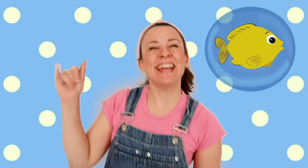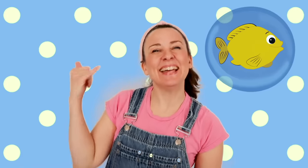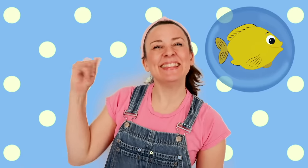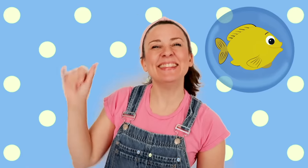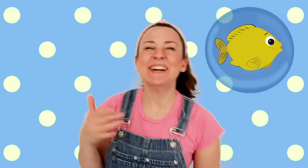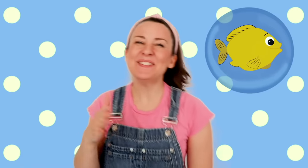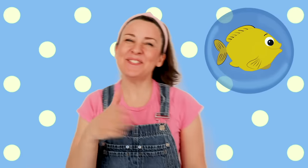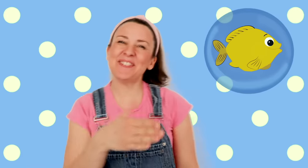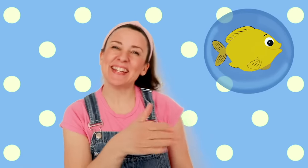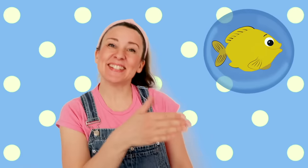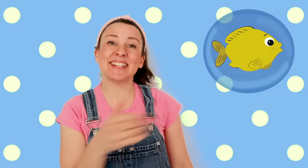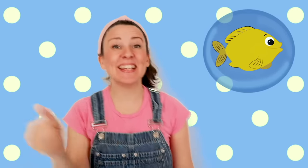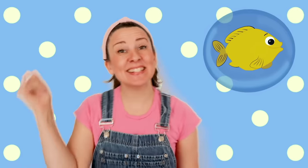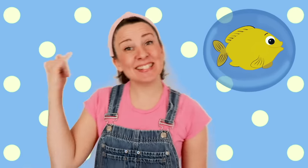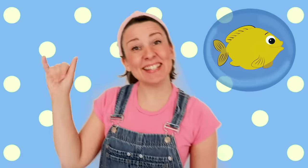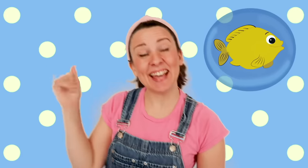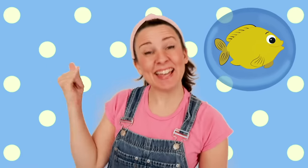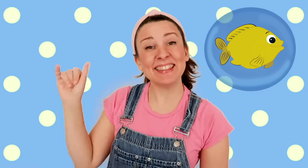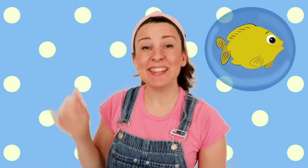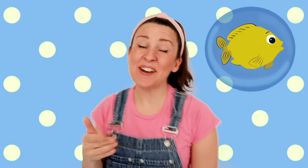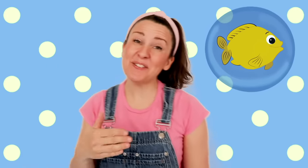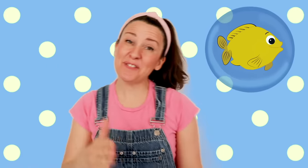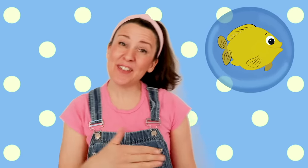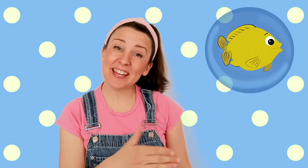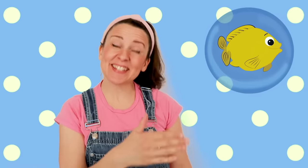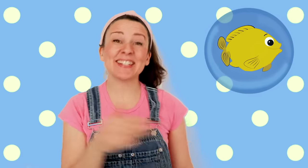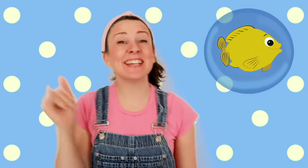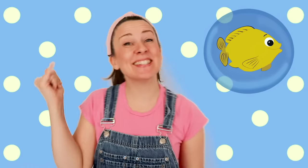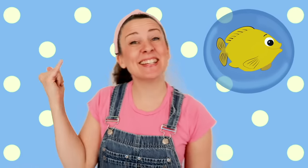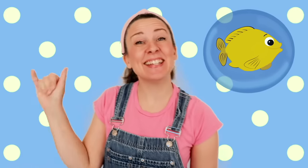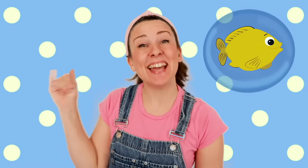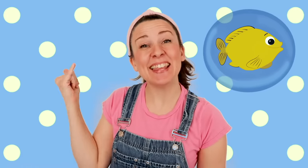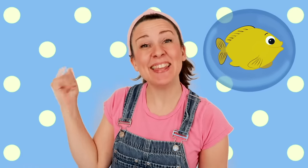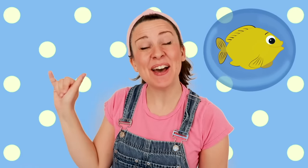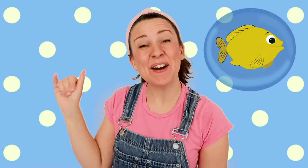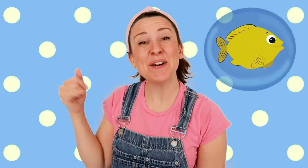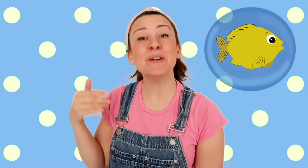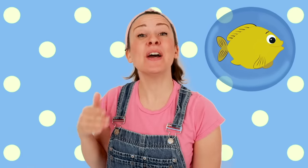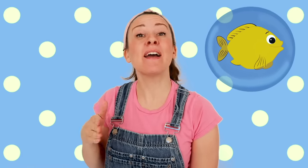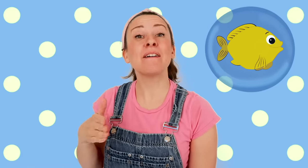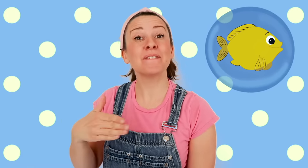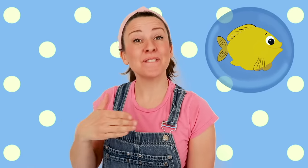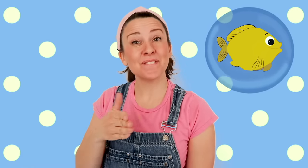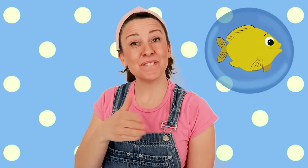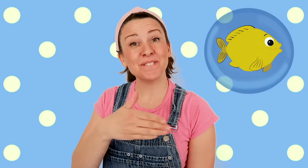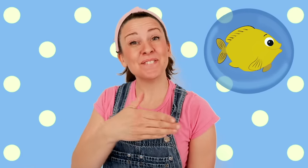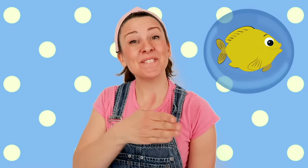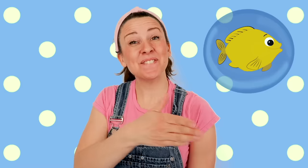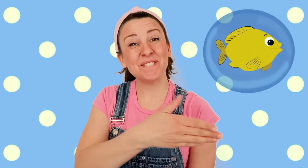It's a yellow fish. It's a yellow fish. It's a yellow